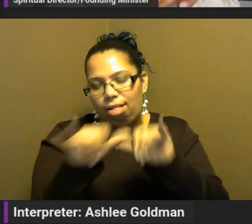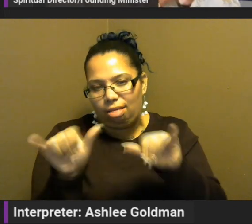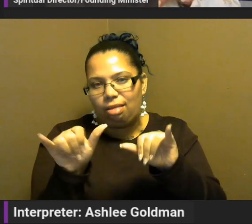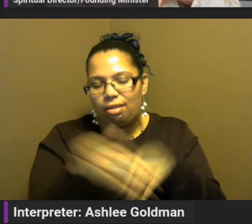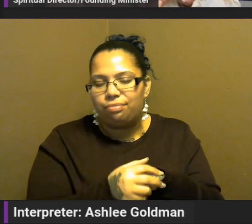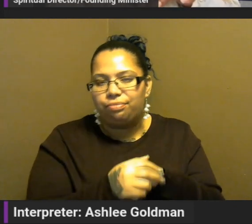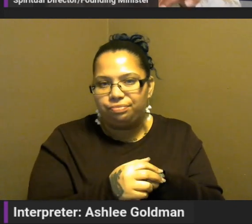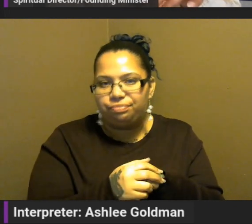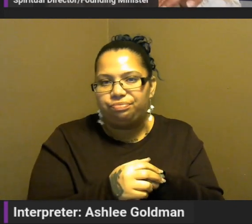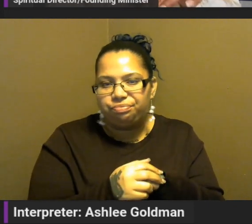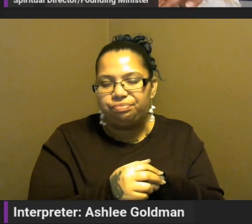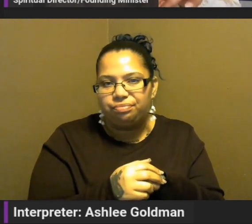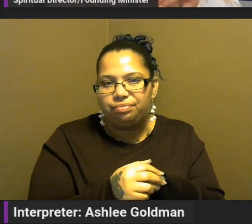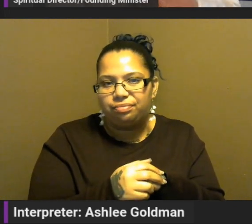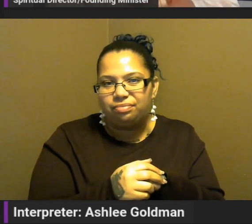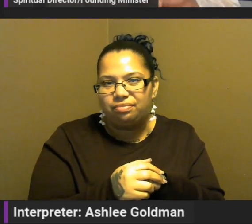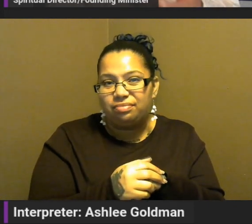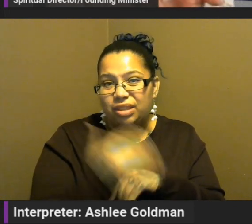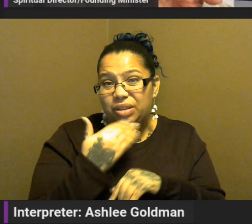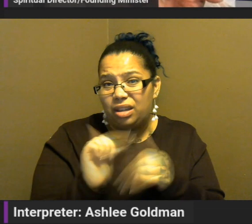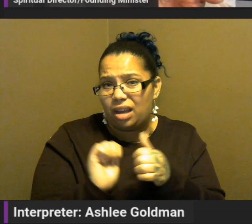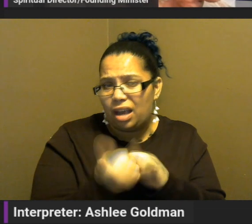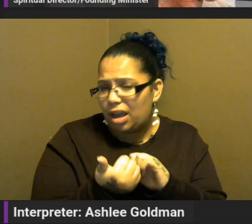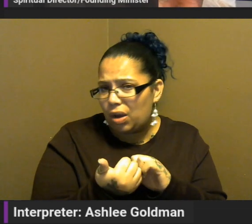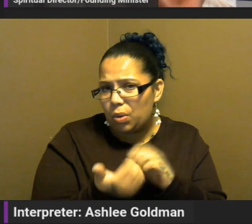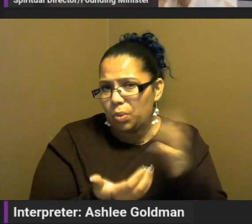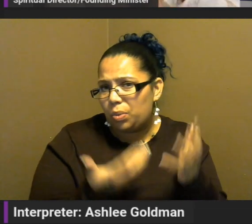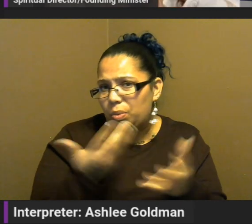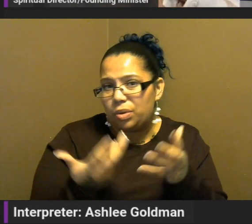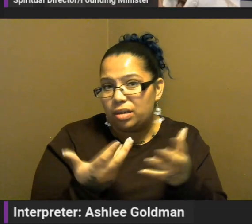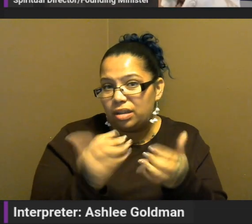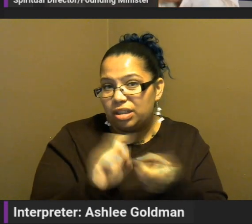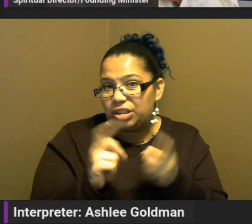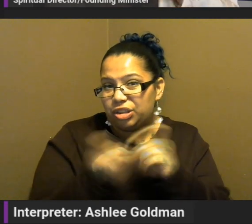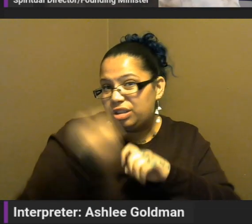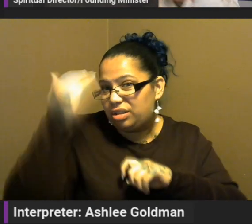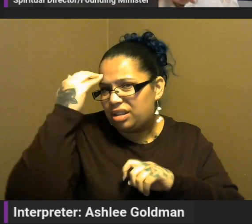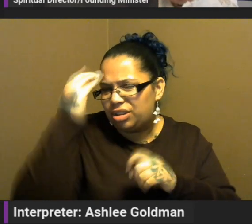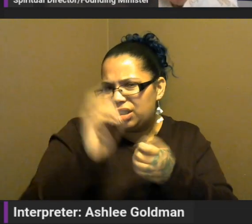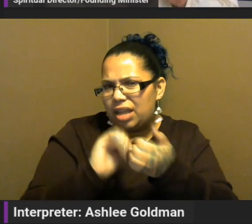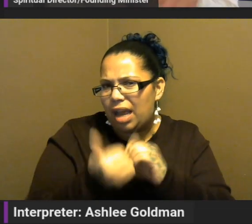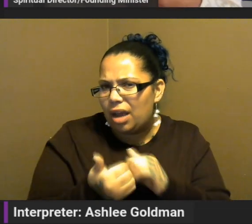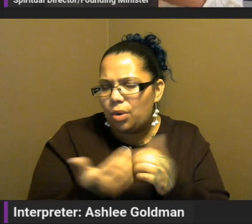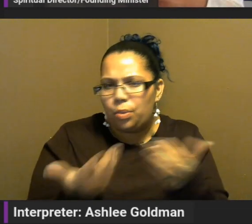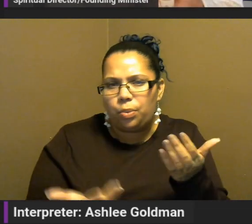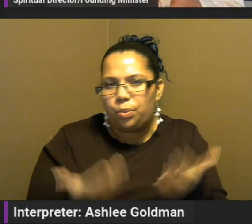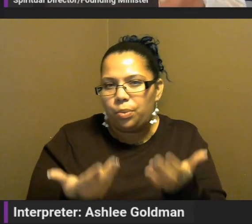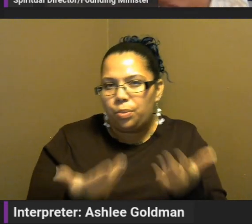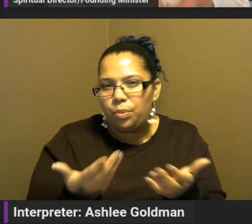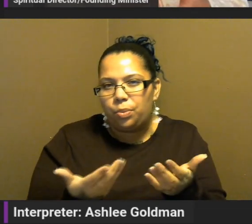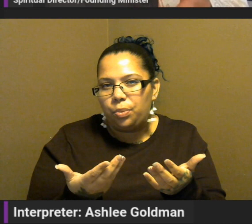which does good in what way? Like, how does that change consciousness? How does that